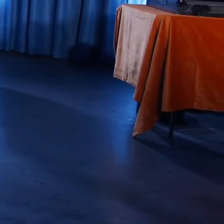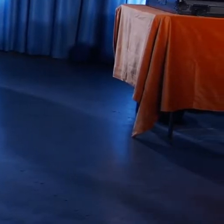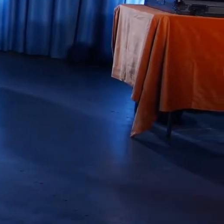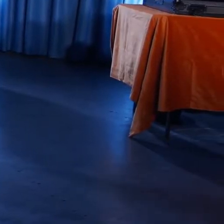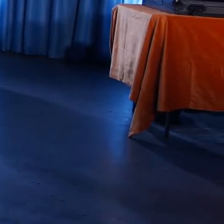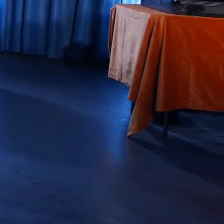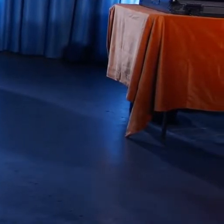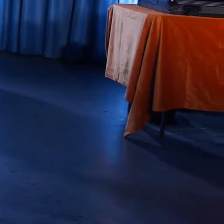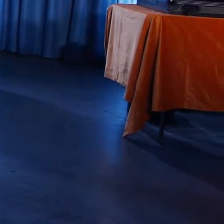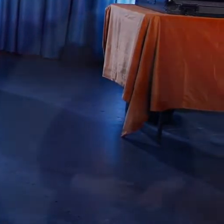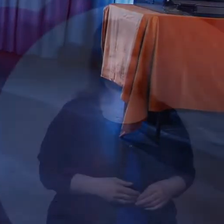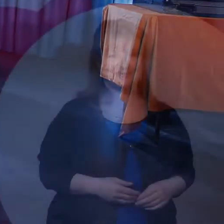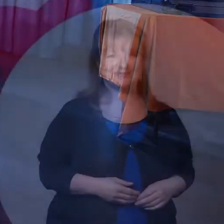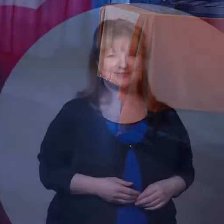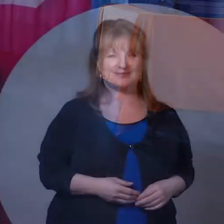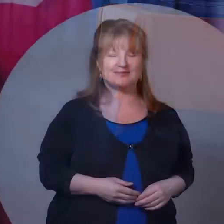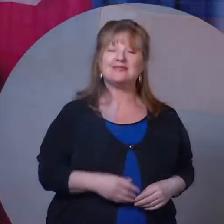Association.